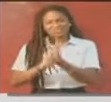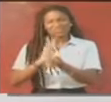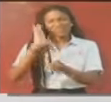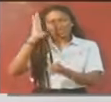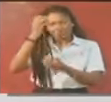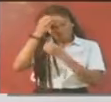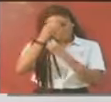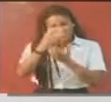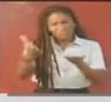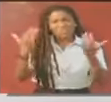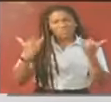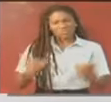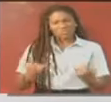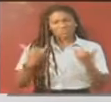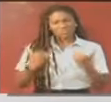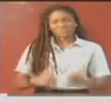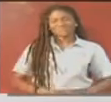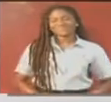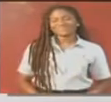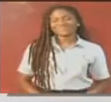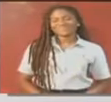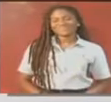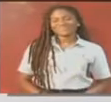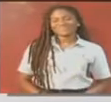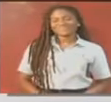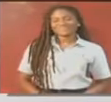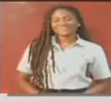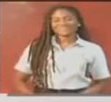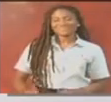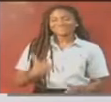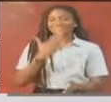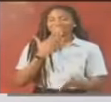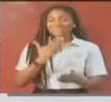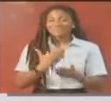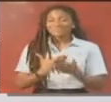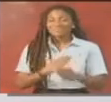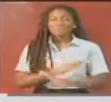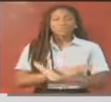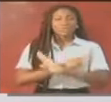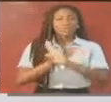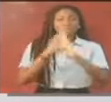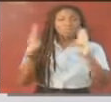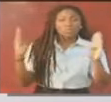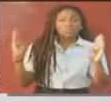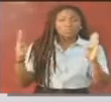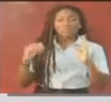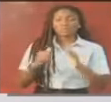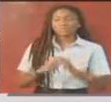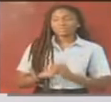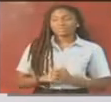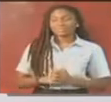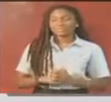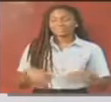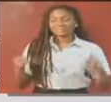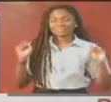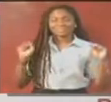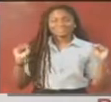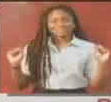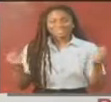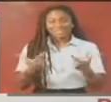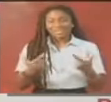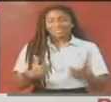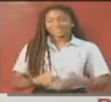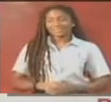Hines. Thank you, Mr. Alexander. Good morning to my colleagues, Ms. Sukchand, Mr. Siram Singh,